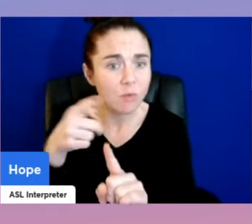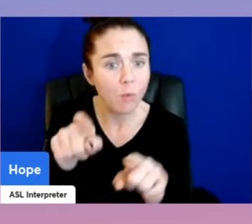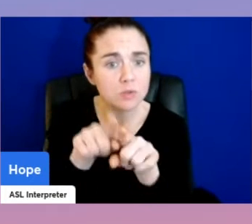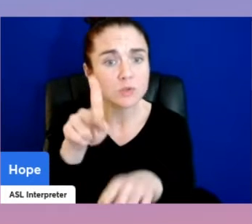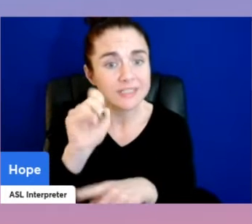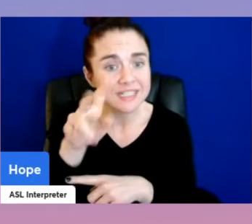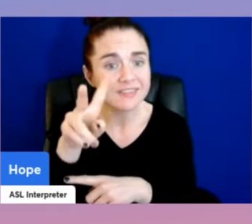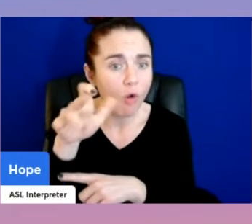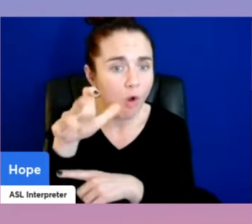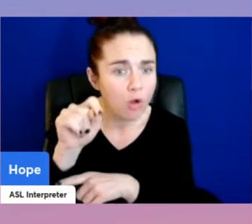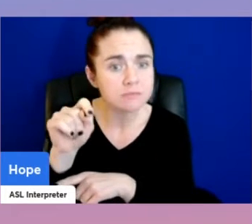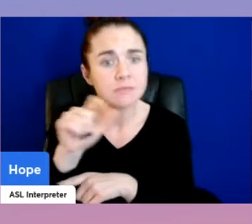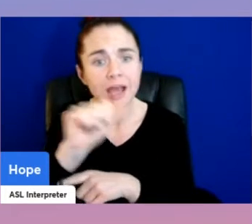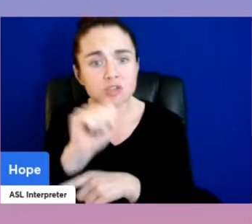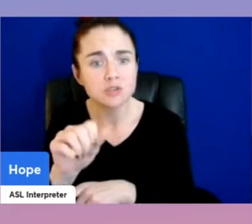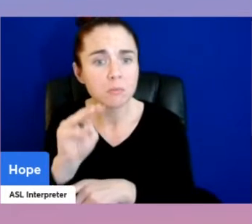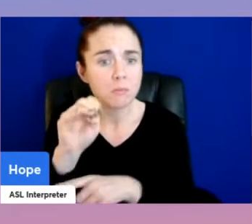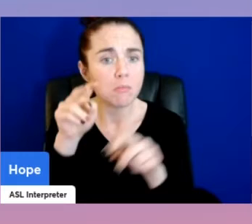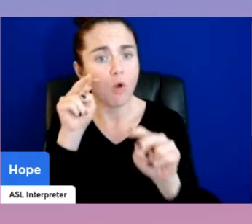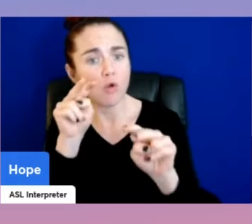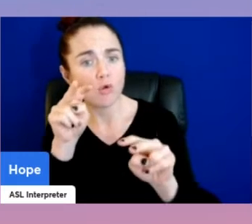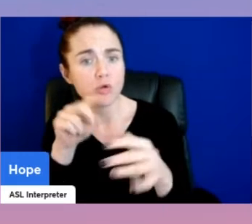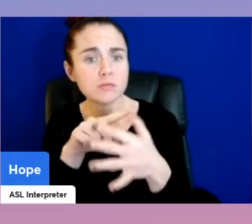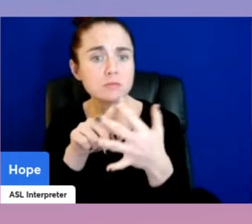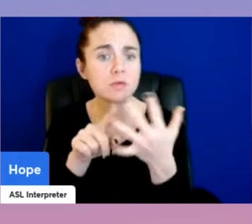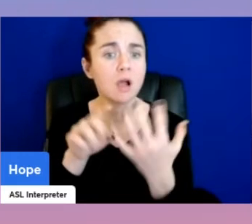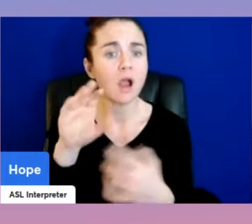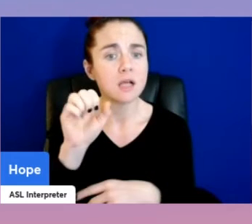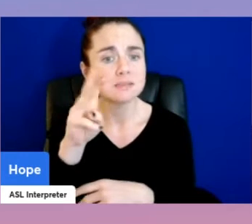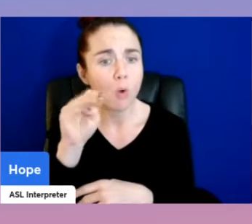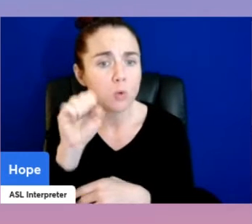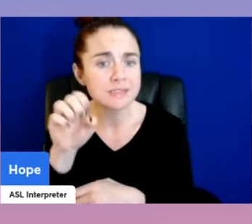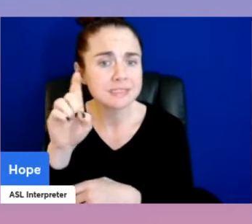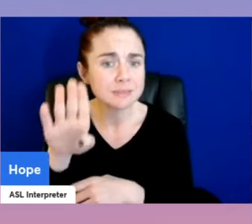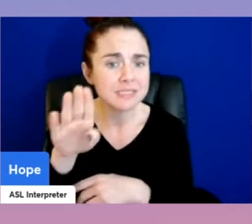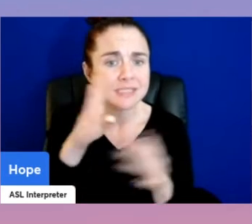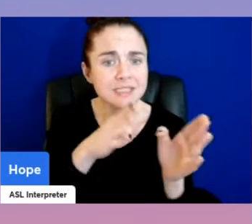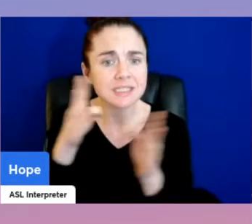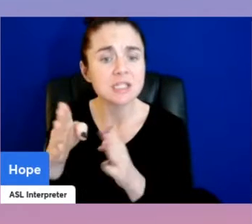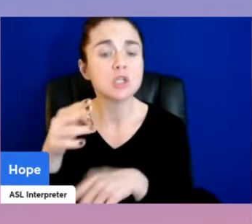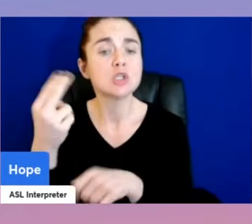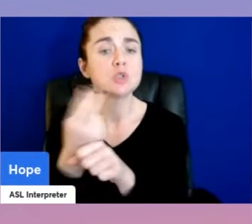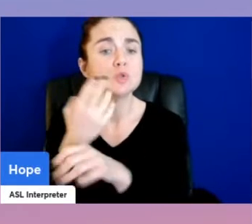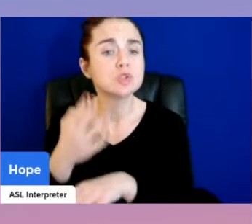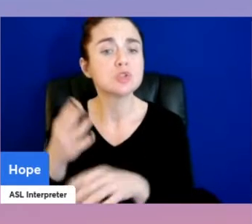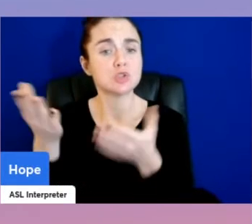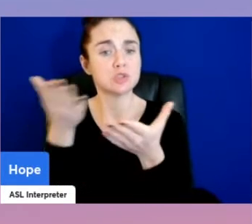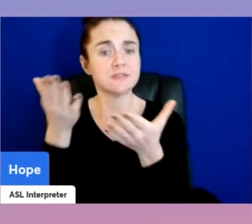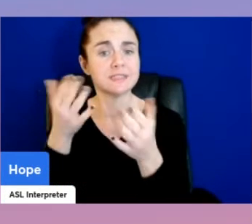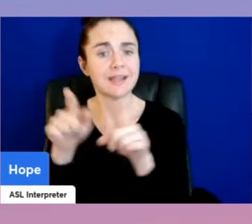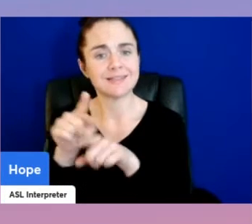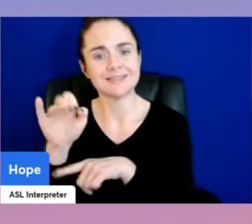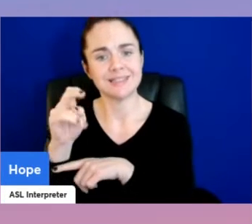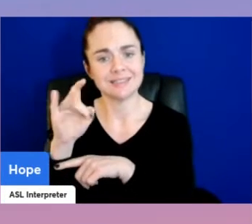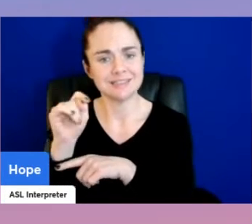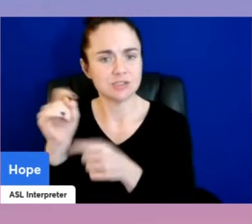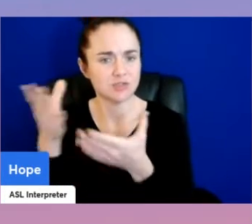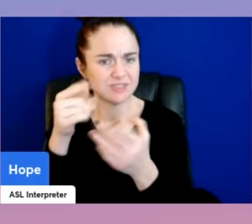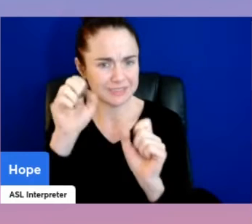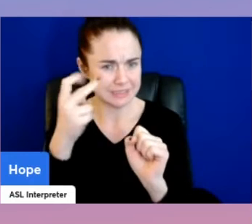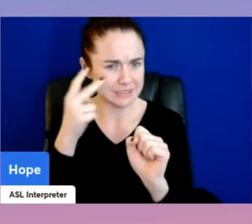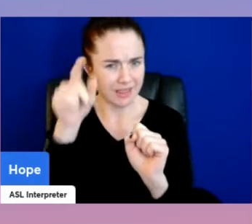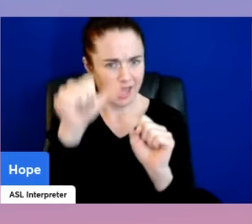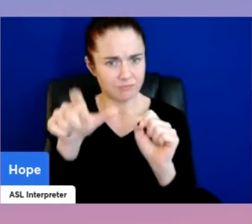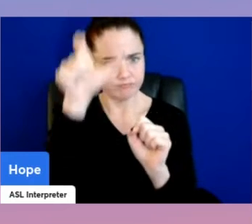our application, we've got Application Gateway and Azure Front Door. So traffic comes in through Azure Front Door, gets routed to